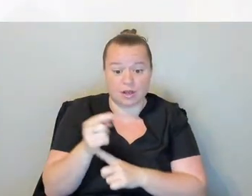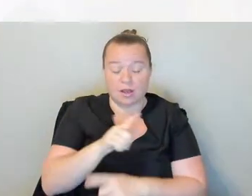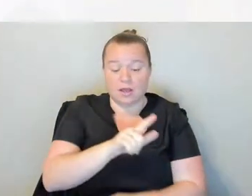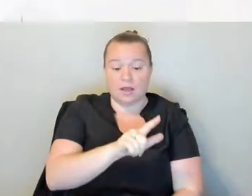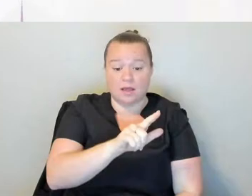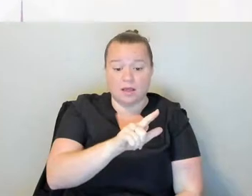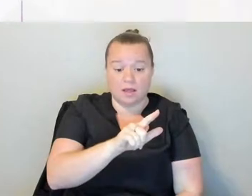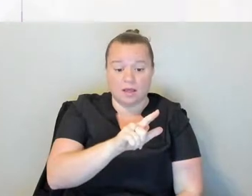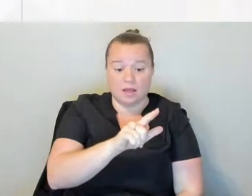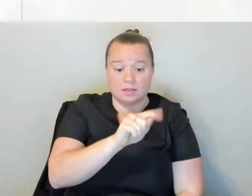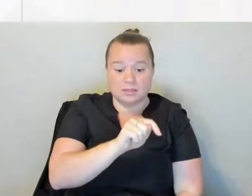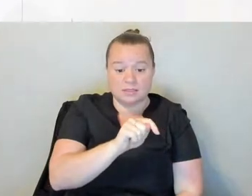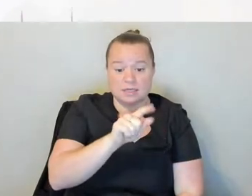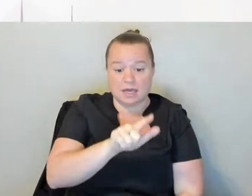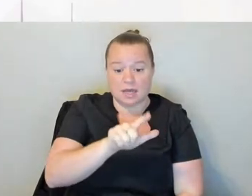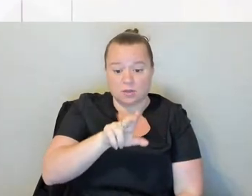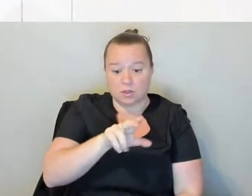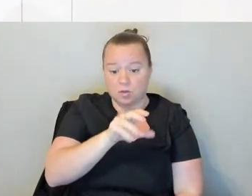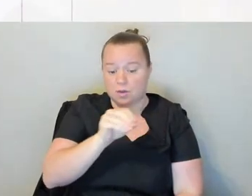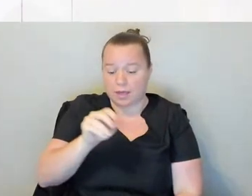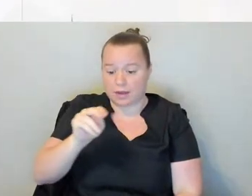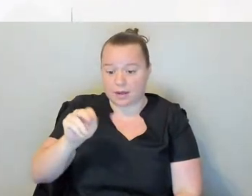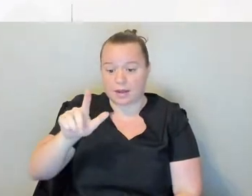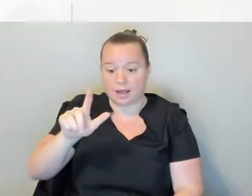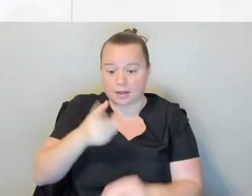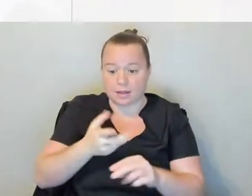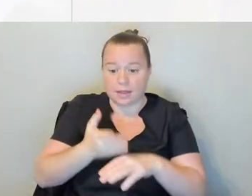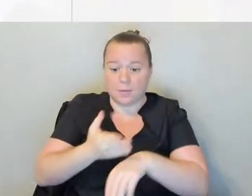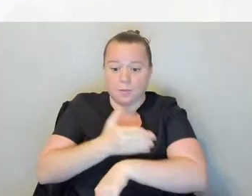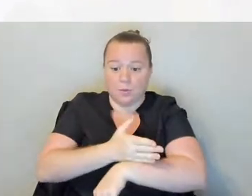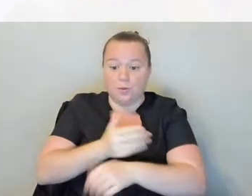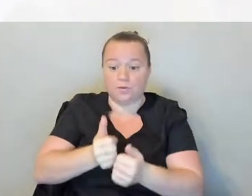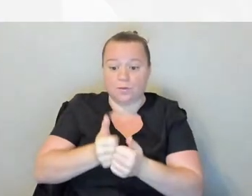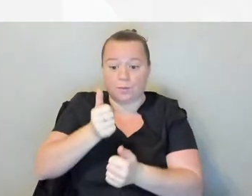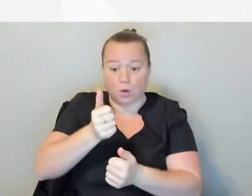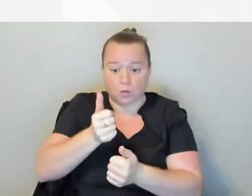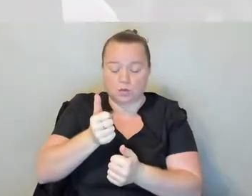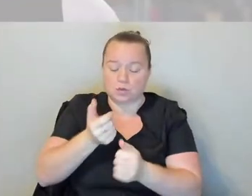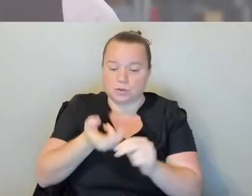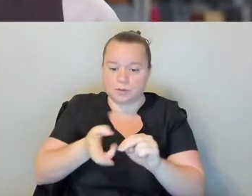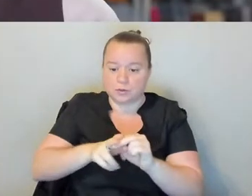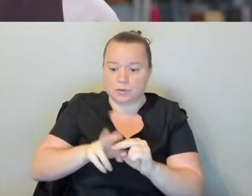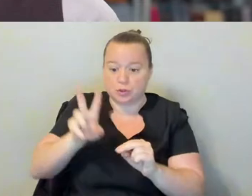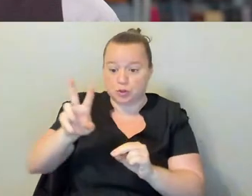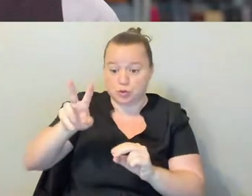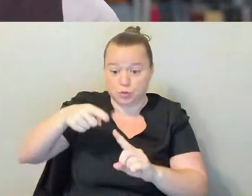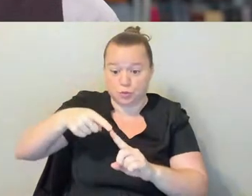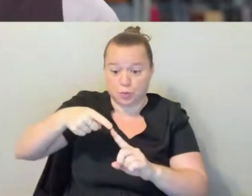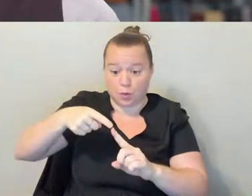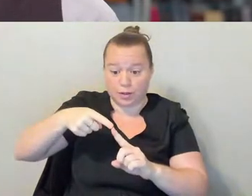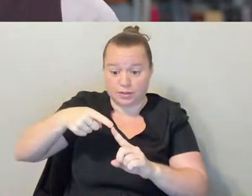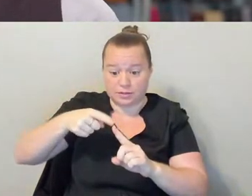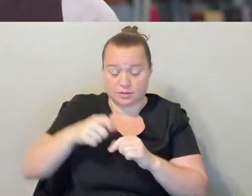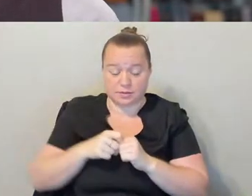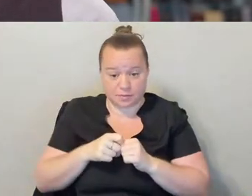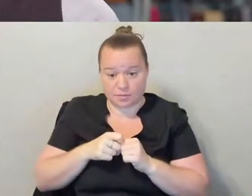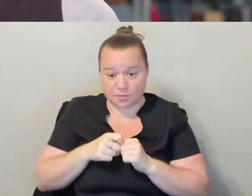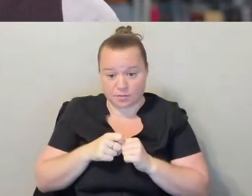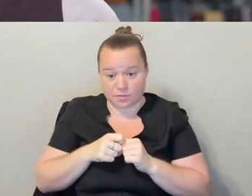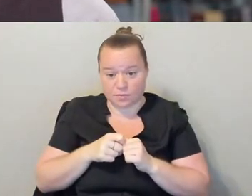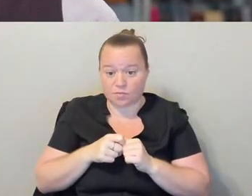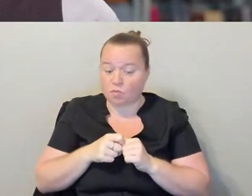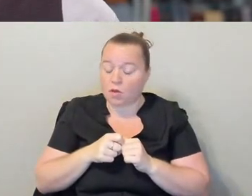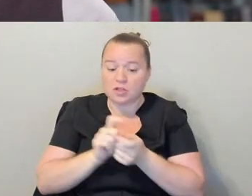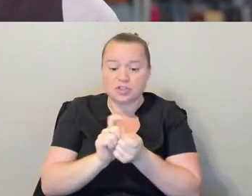the Netherlands have improved the most, with a gain of around 2 points. These changes have been mostly driven